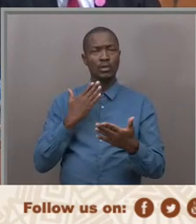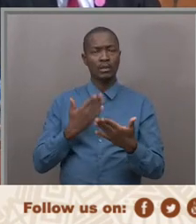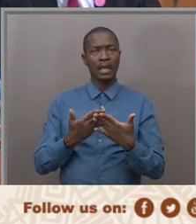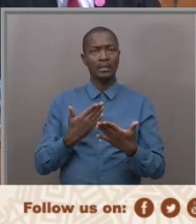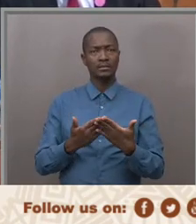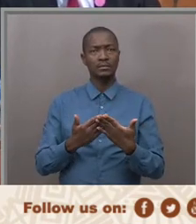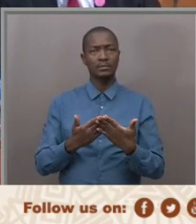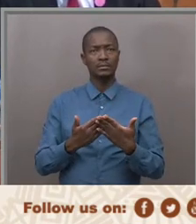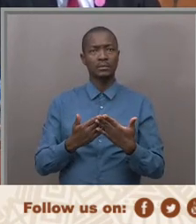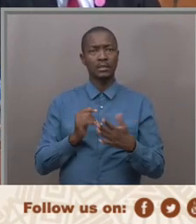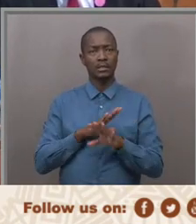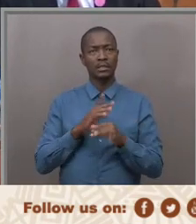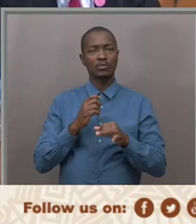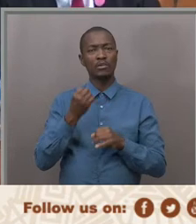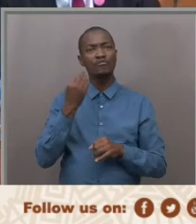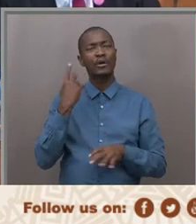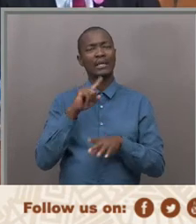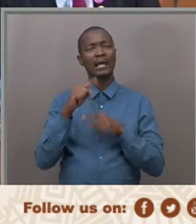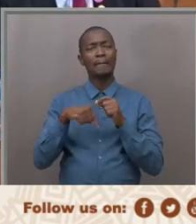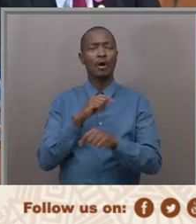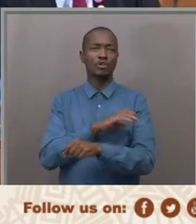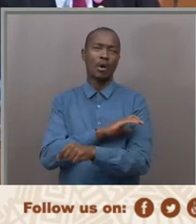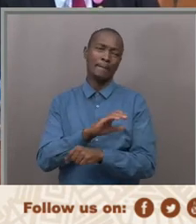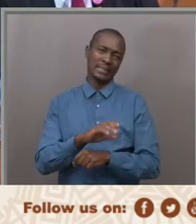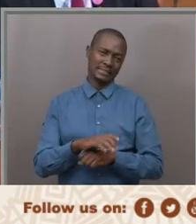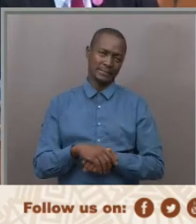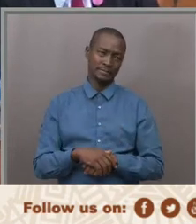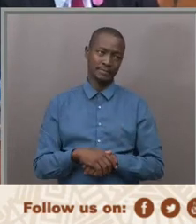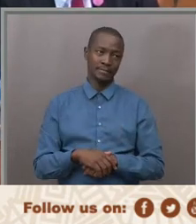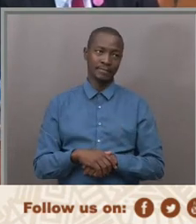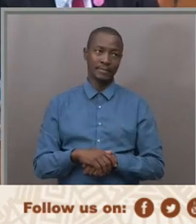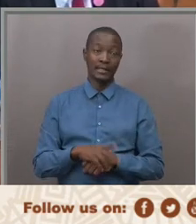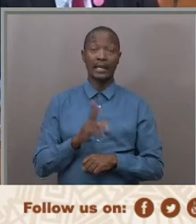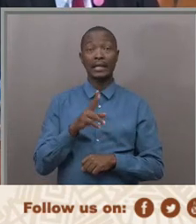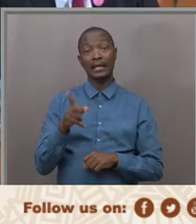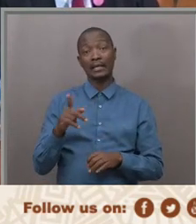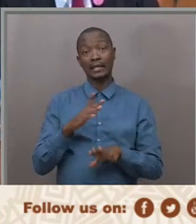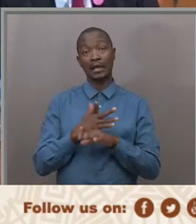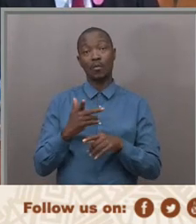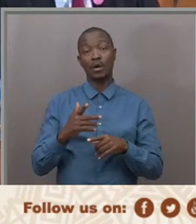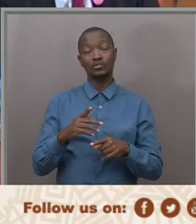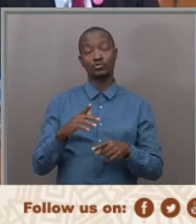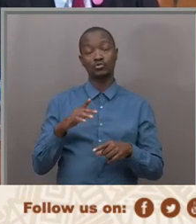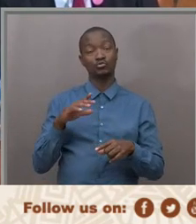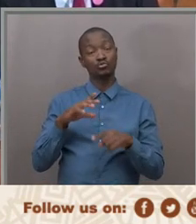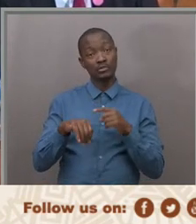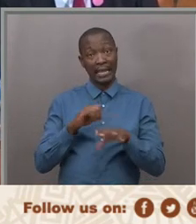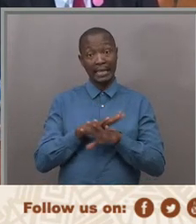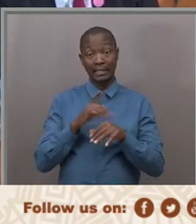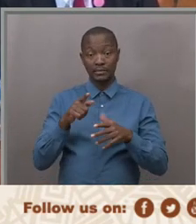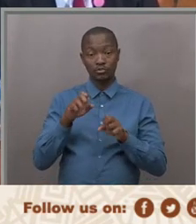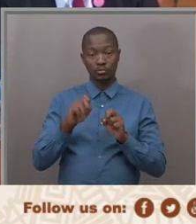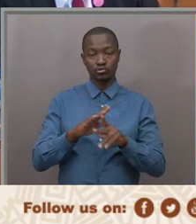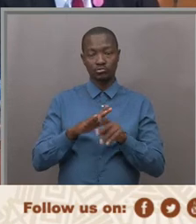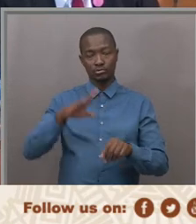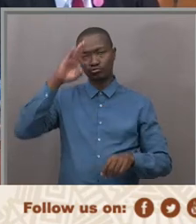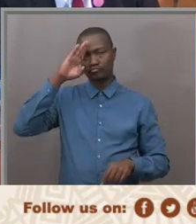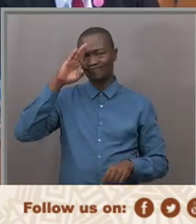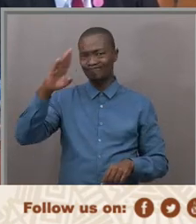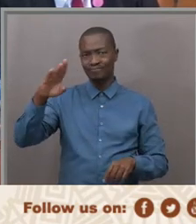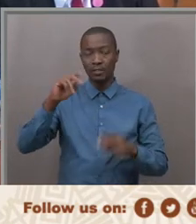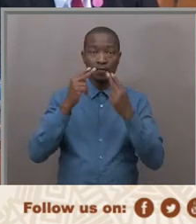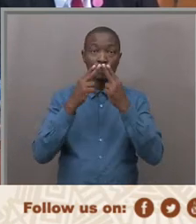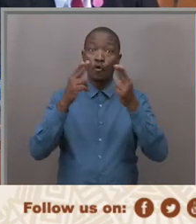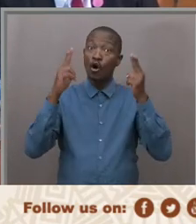we often forget about. Again, I want to take this opportunity to salute our universities for the work that they have